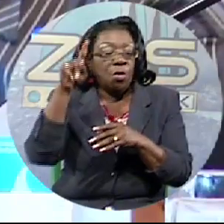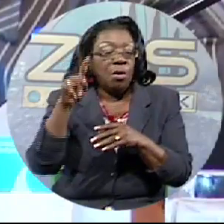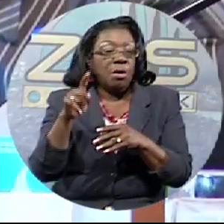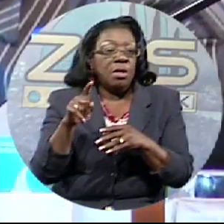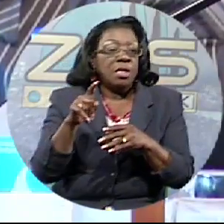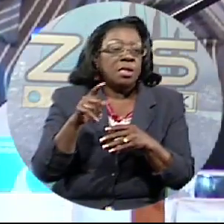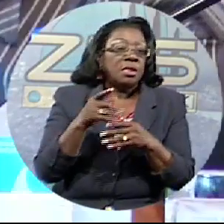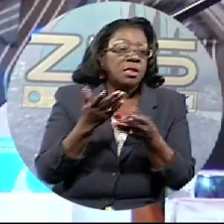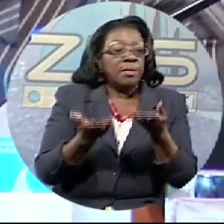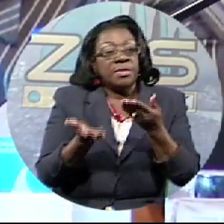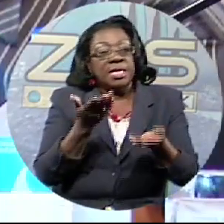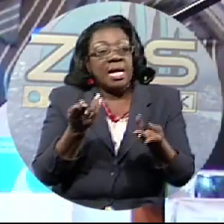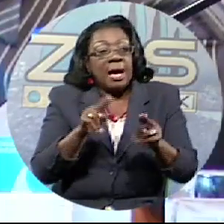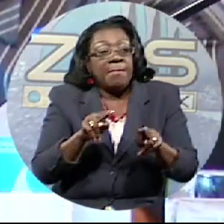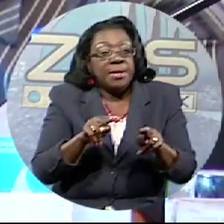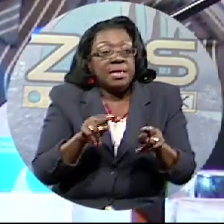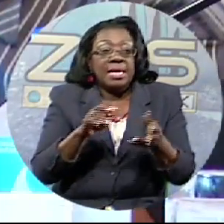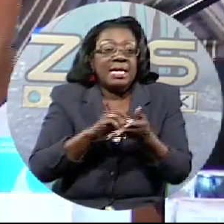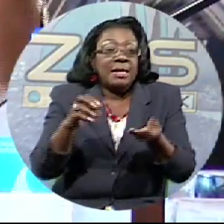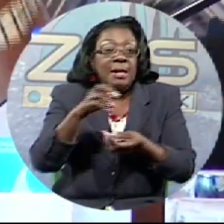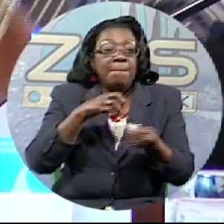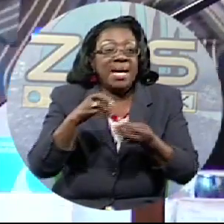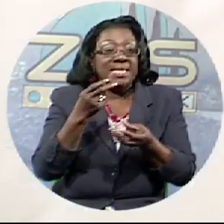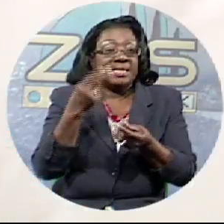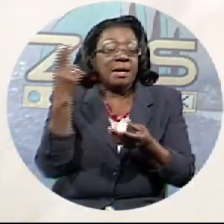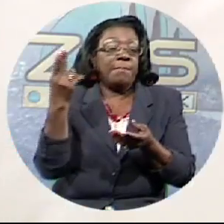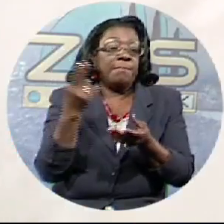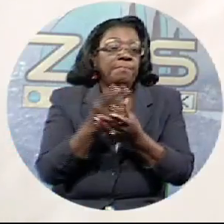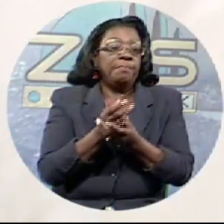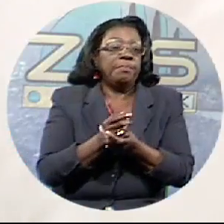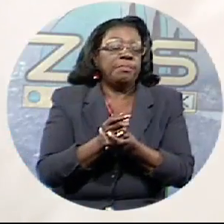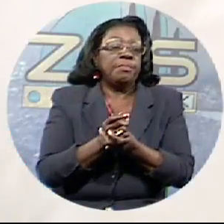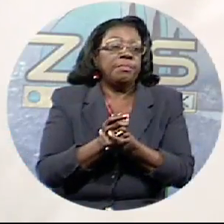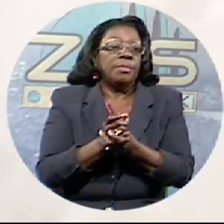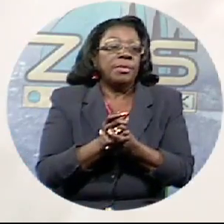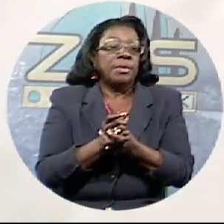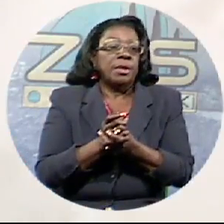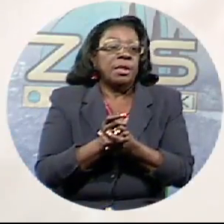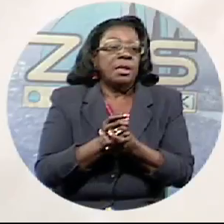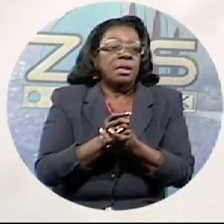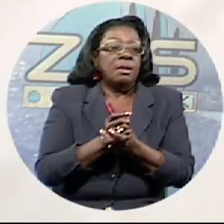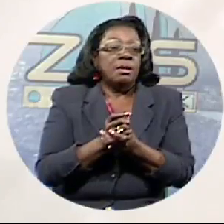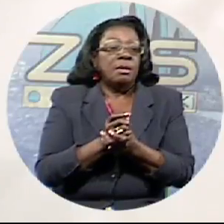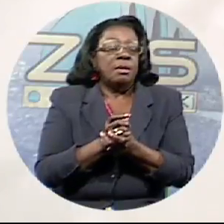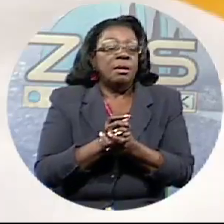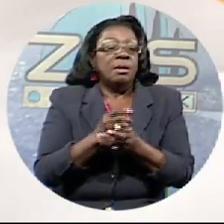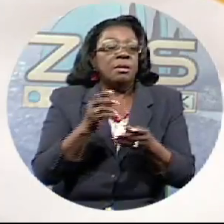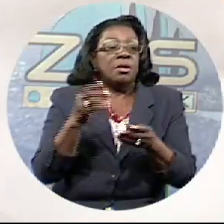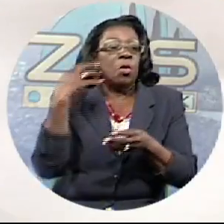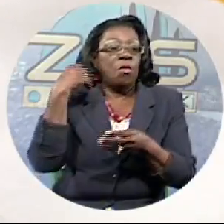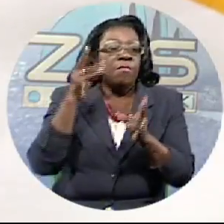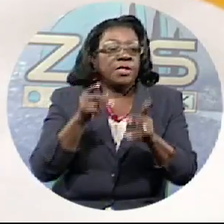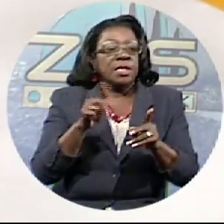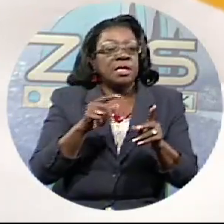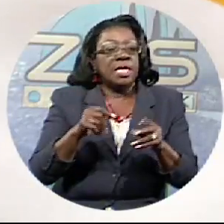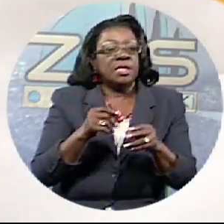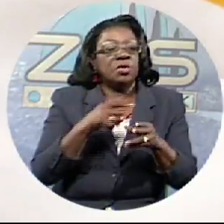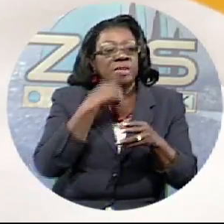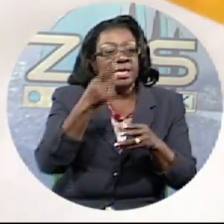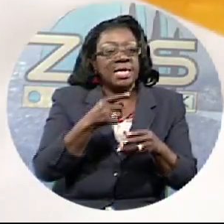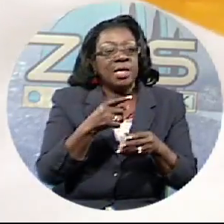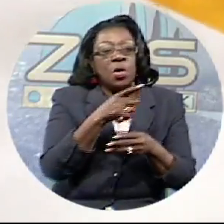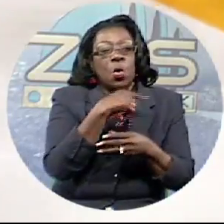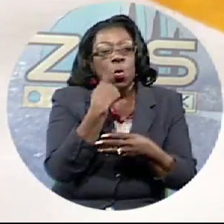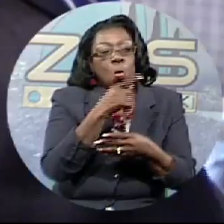Somewhere again down the line, someone just decided they can jack that up. Rihanna is another rumored act, but officials have yet to confirm who will take